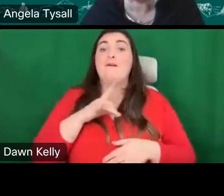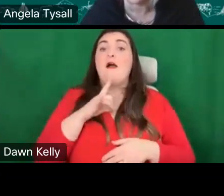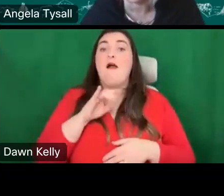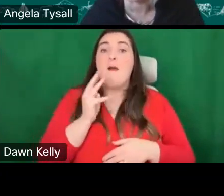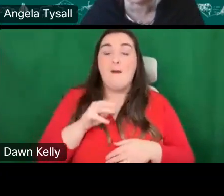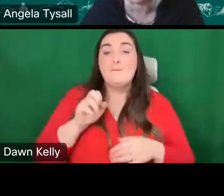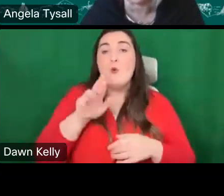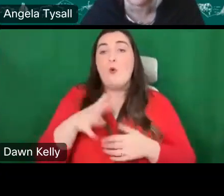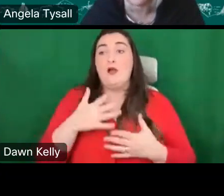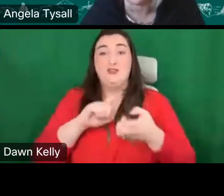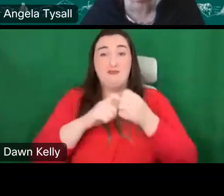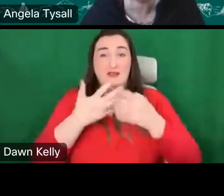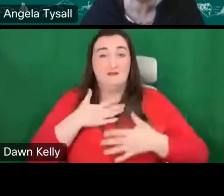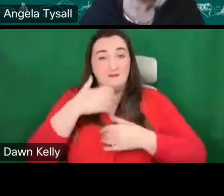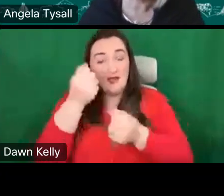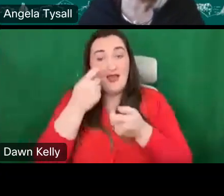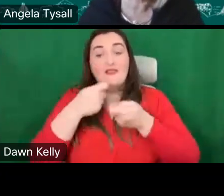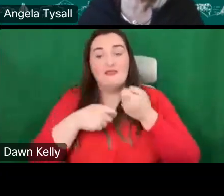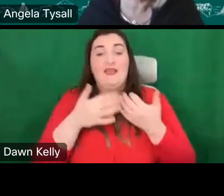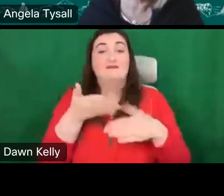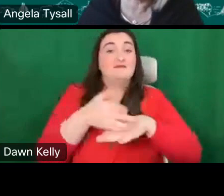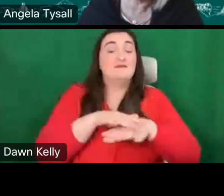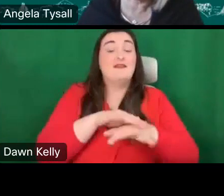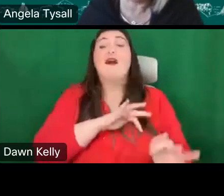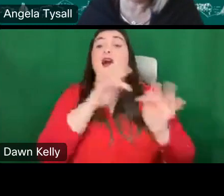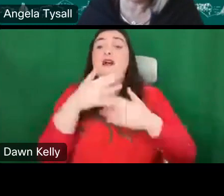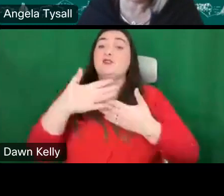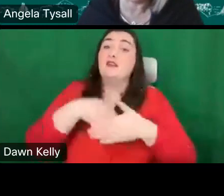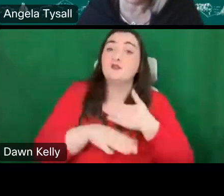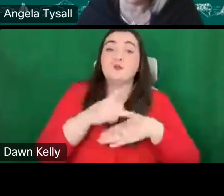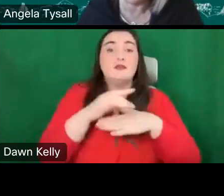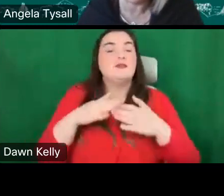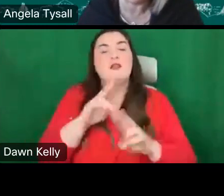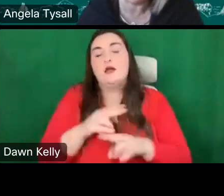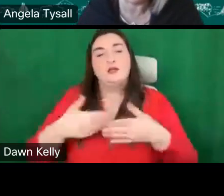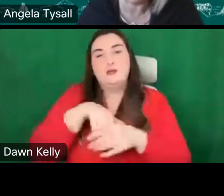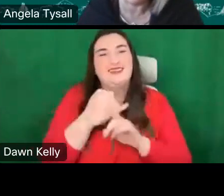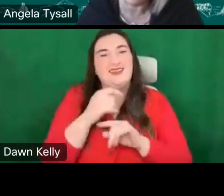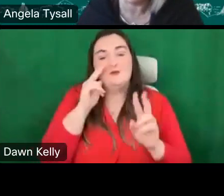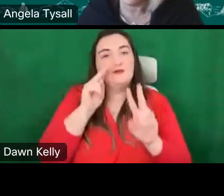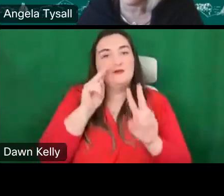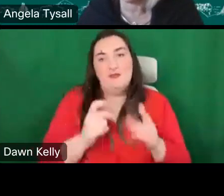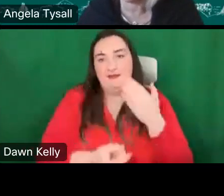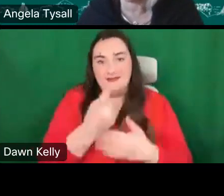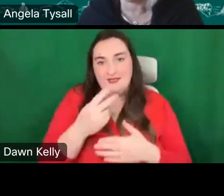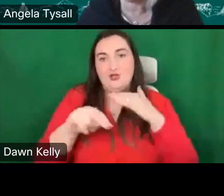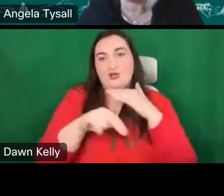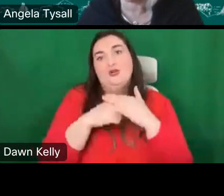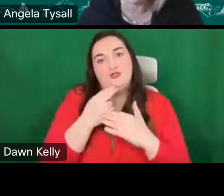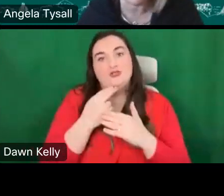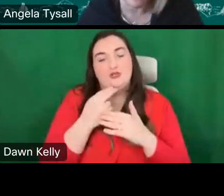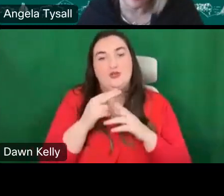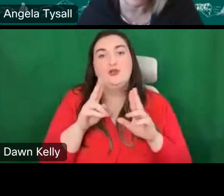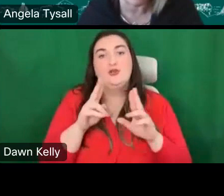suicide and dies following admission, that also would not be included in this notifiable incident under the